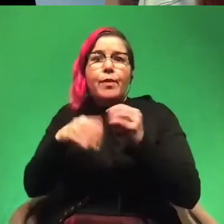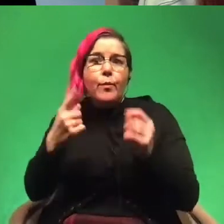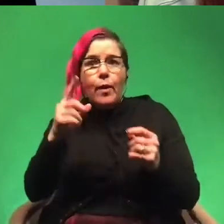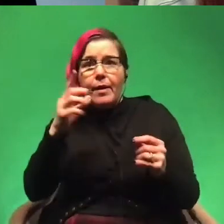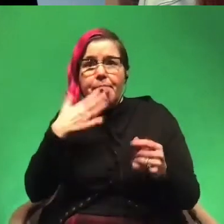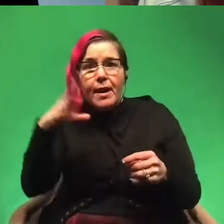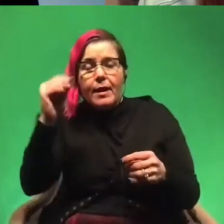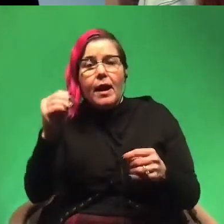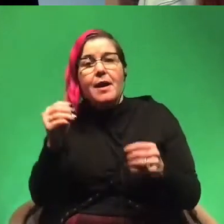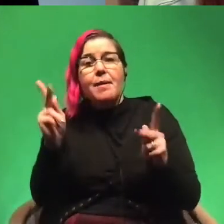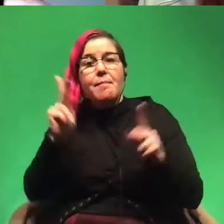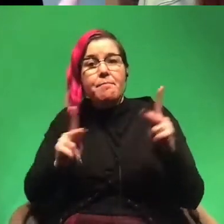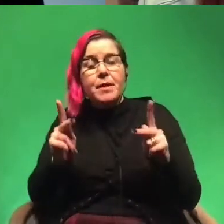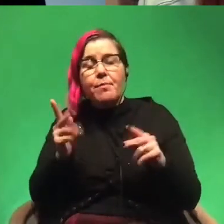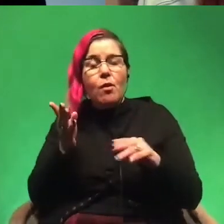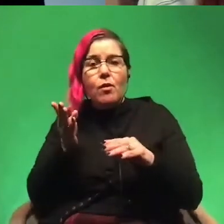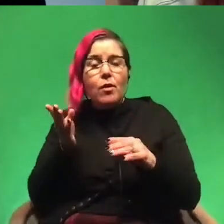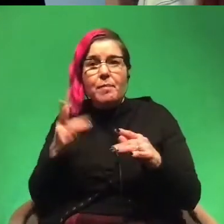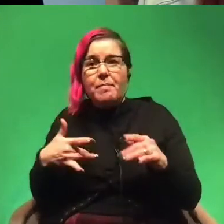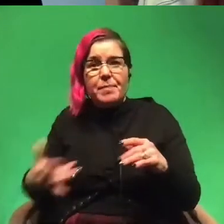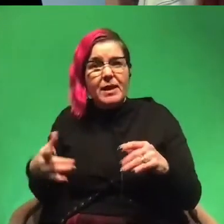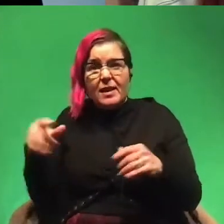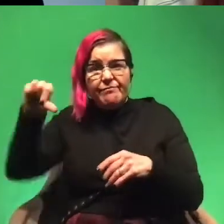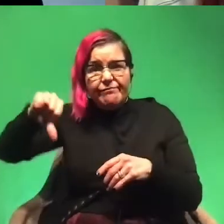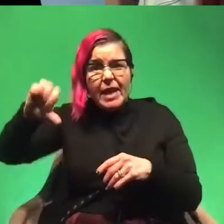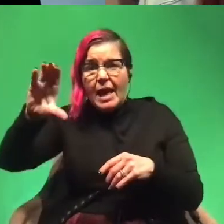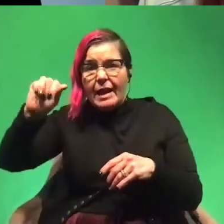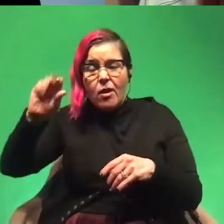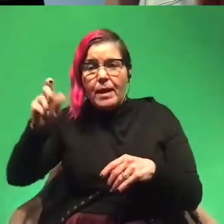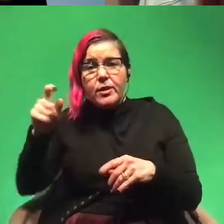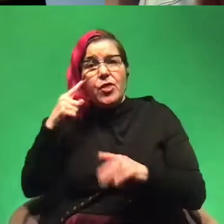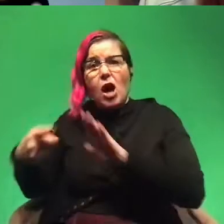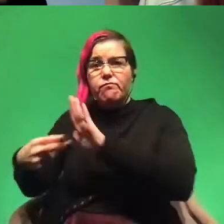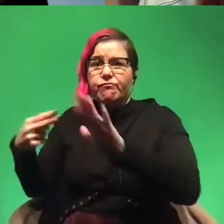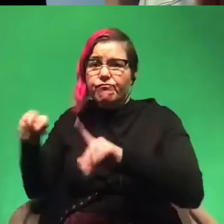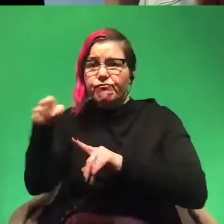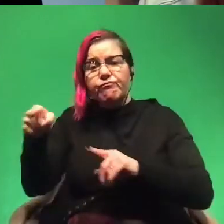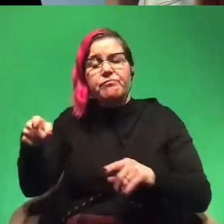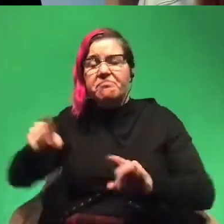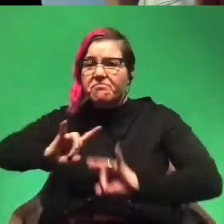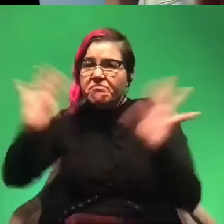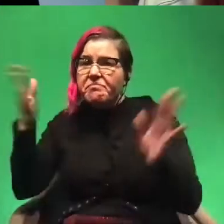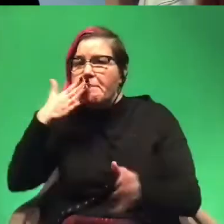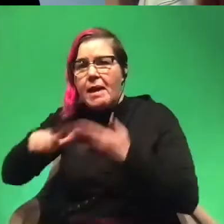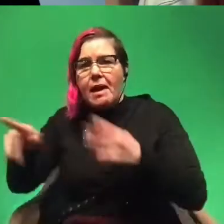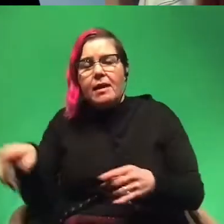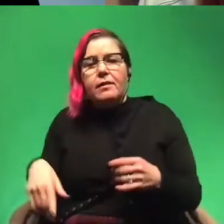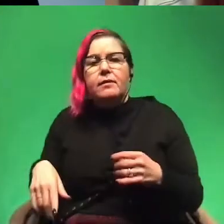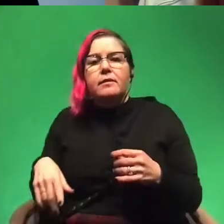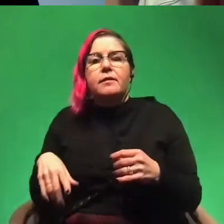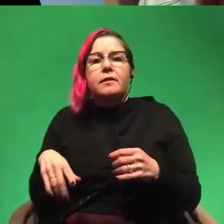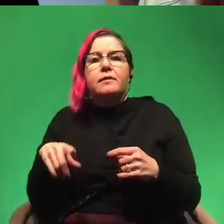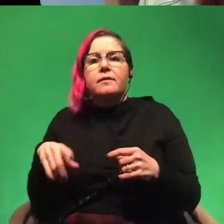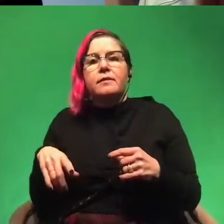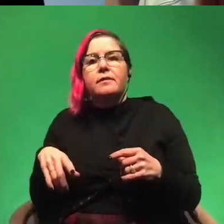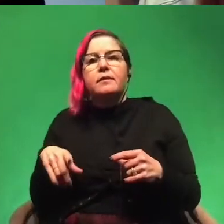Tiger King. And overwhelmingly, people had unfavorable opinions of Carol Baskin. And they thought she was an egregious character in this entire story.